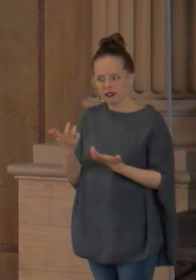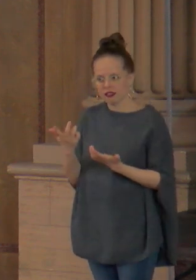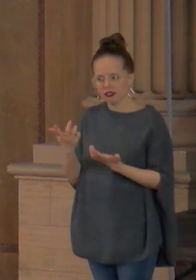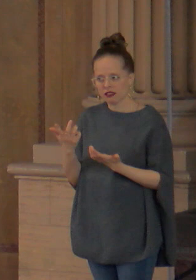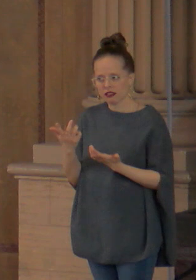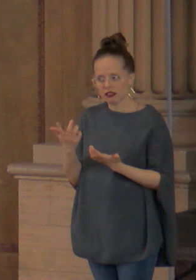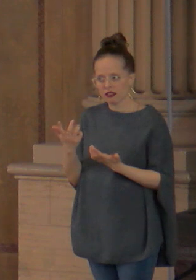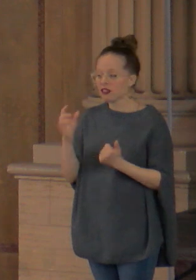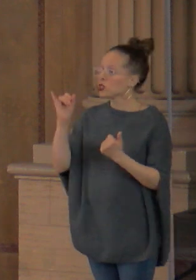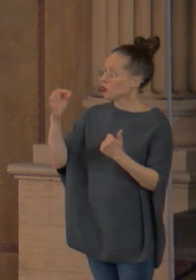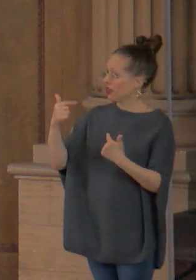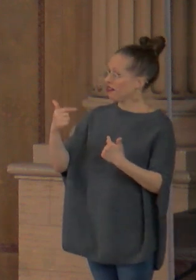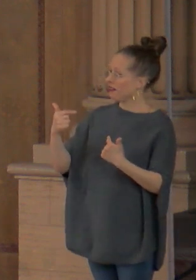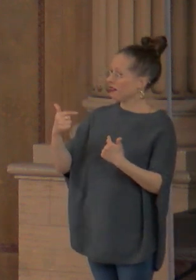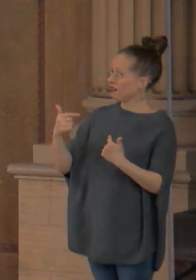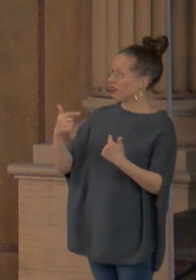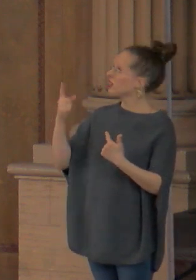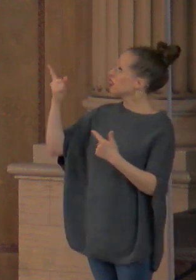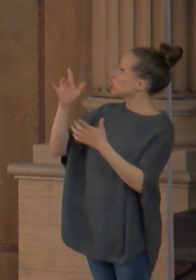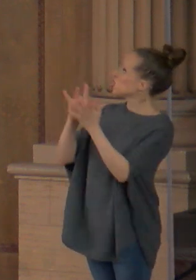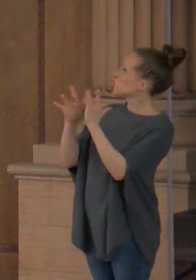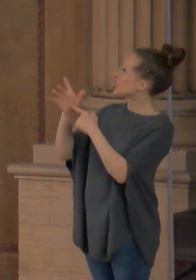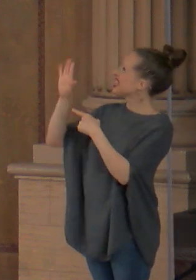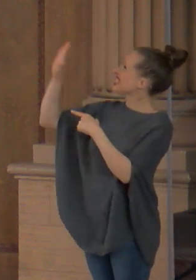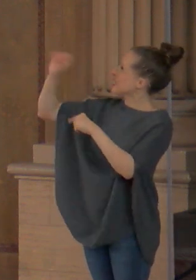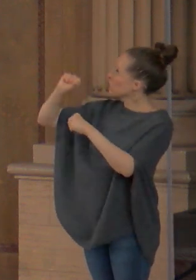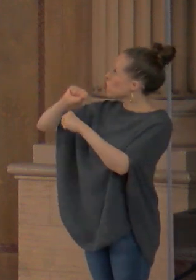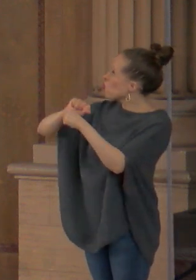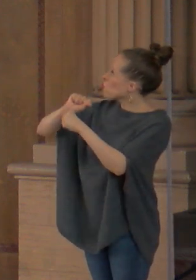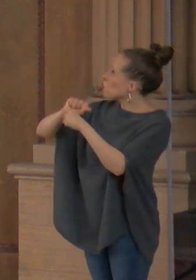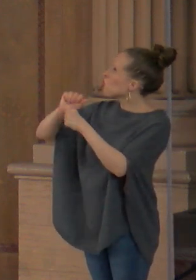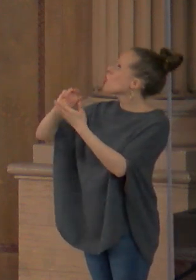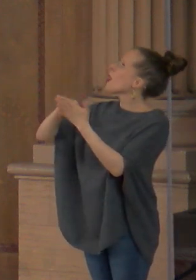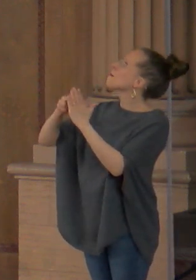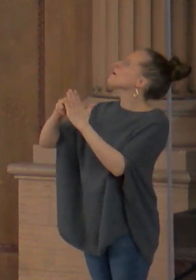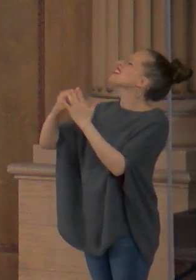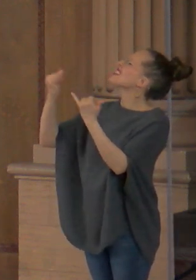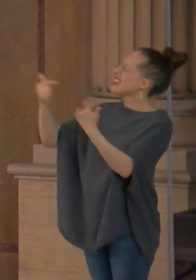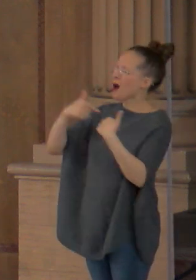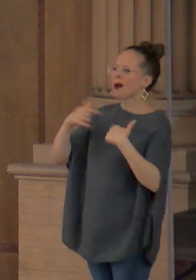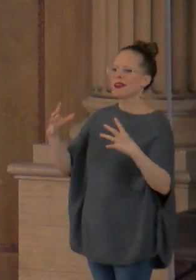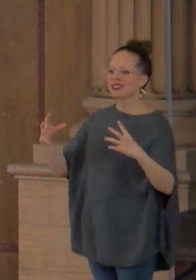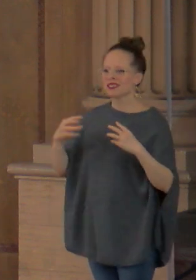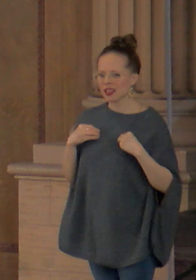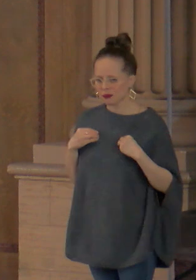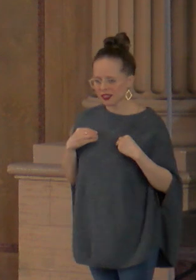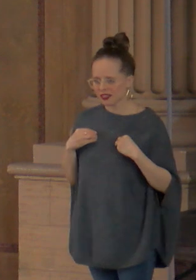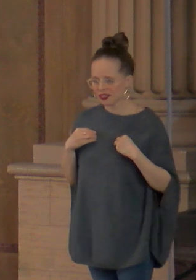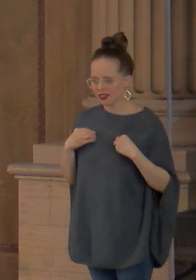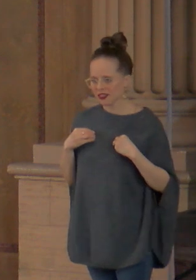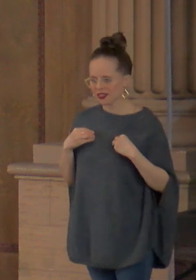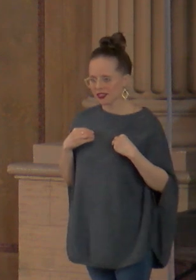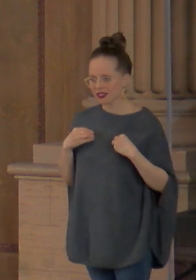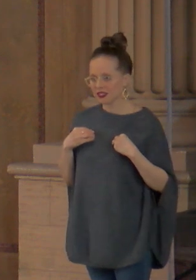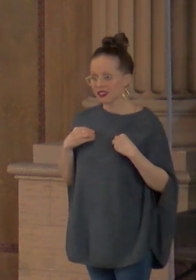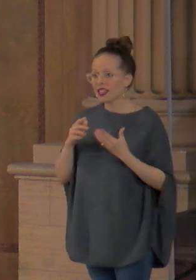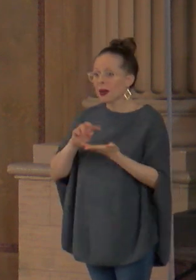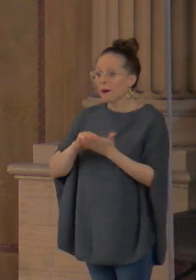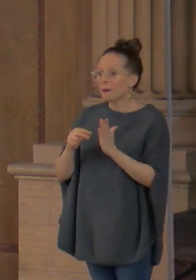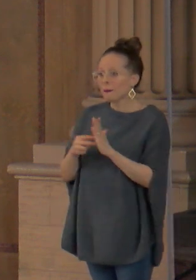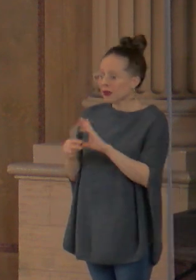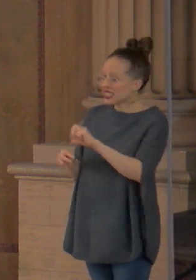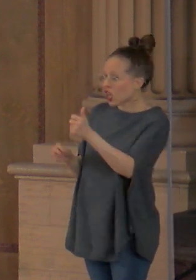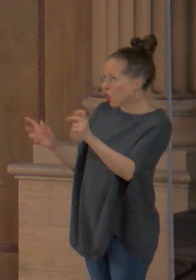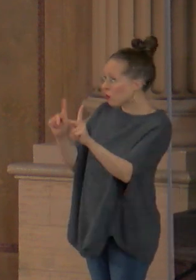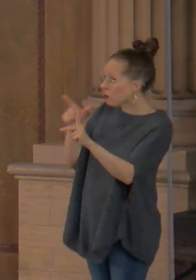If we are accepted because of Jesus' work that means that everybody else who is clinging to Jesus and repenting of sin is accepted because of Jesus'